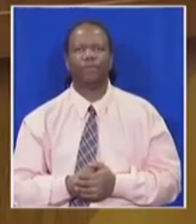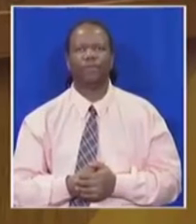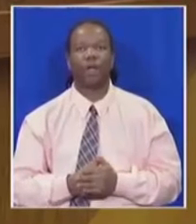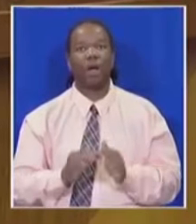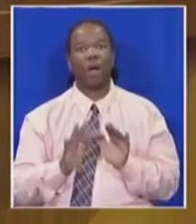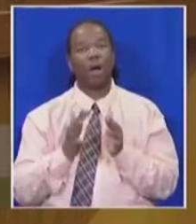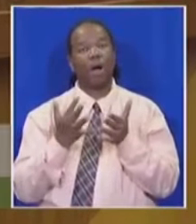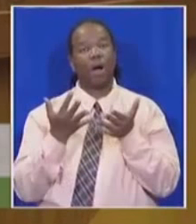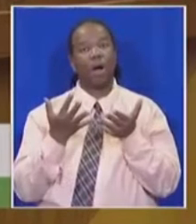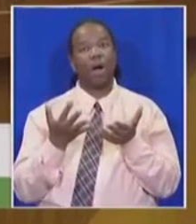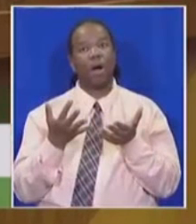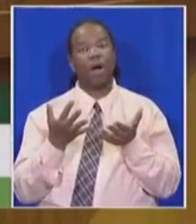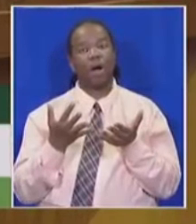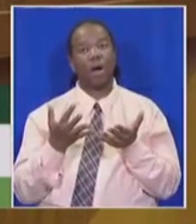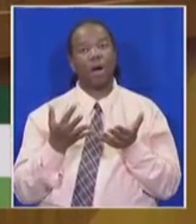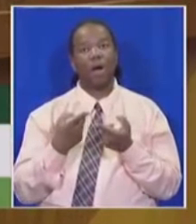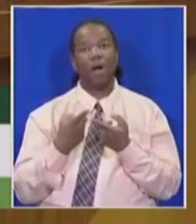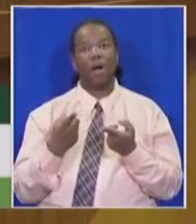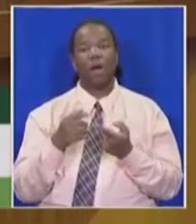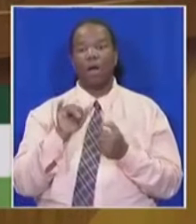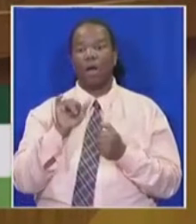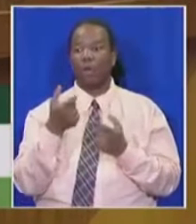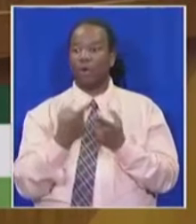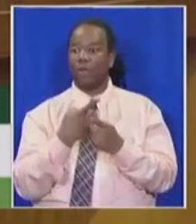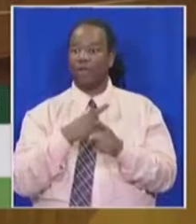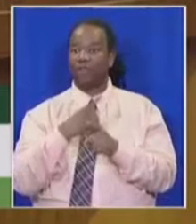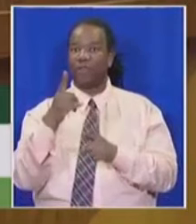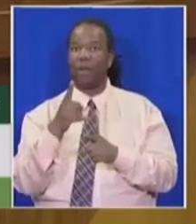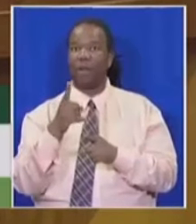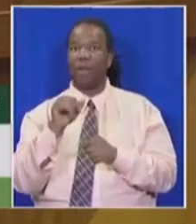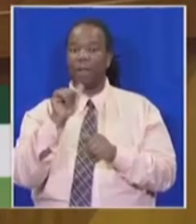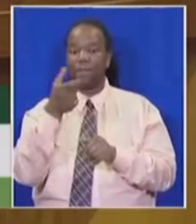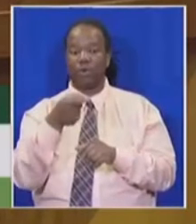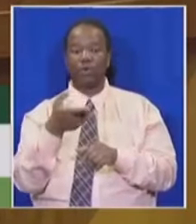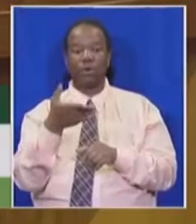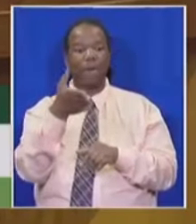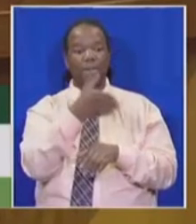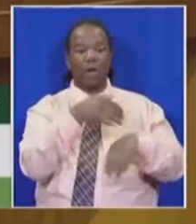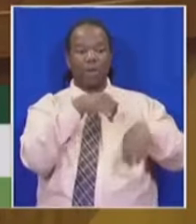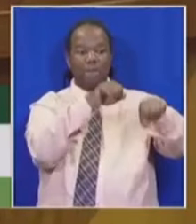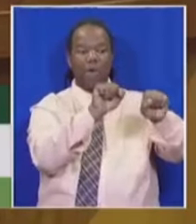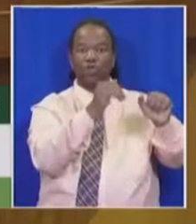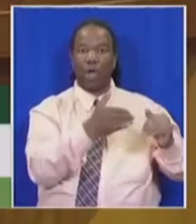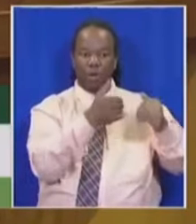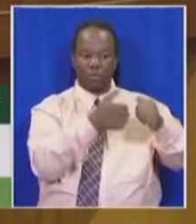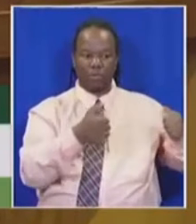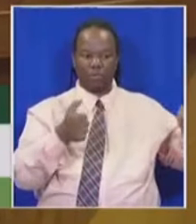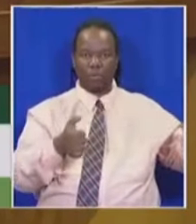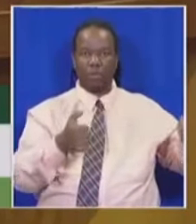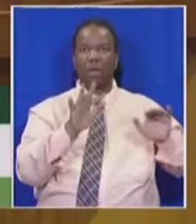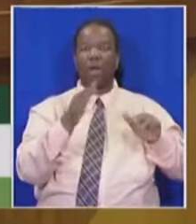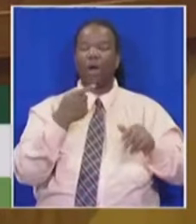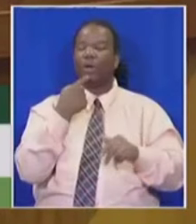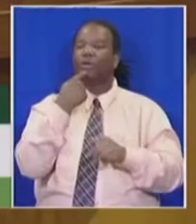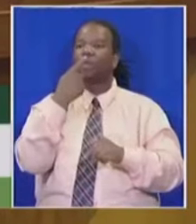professional troll. Her greatest achievement is being a backbencher. But I would like to remind I would like to remind Mr. Zuma,